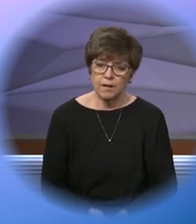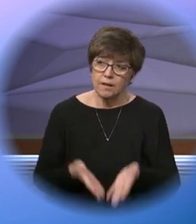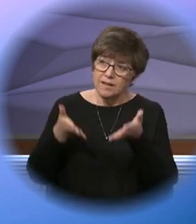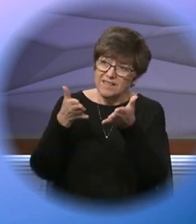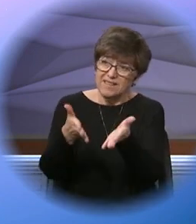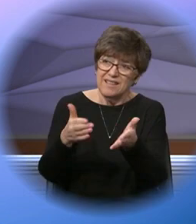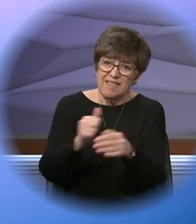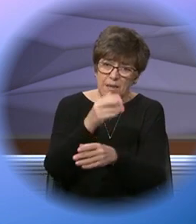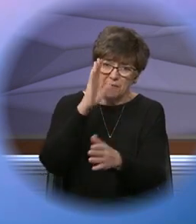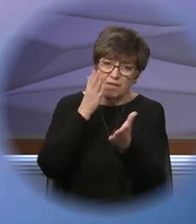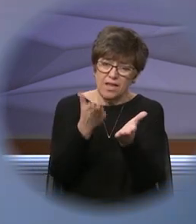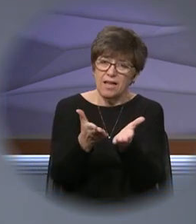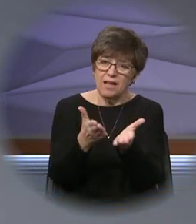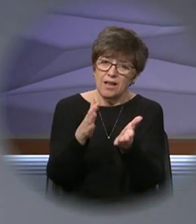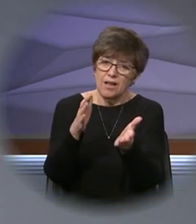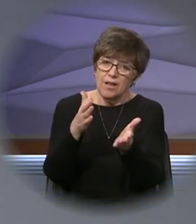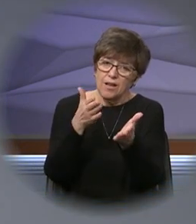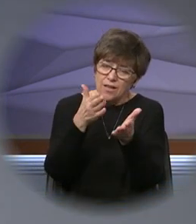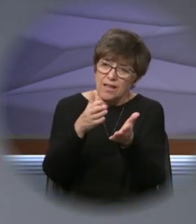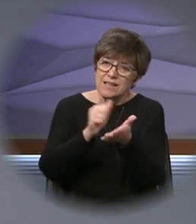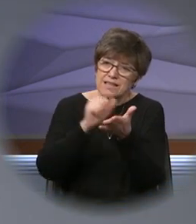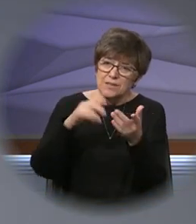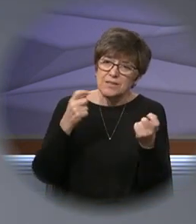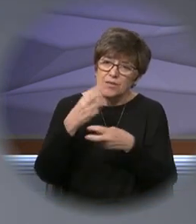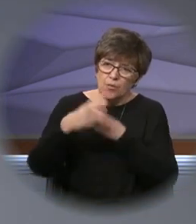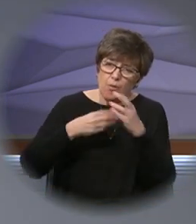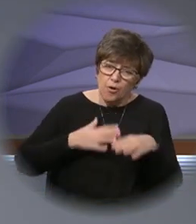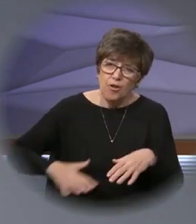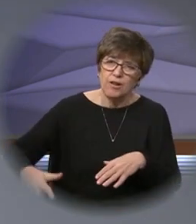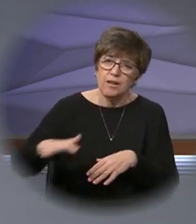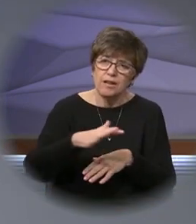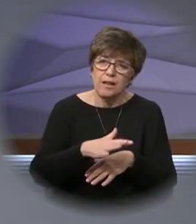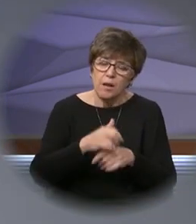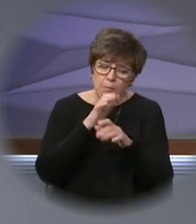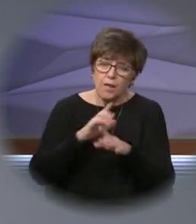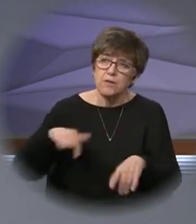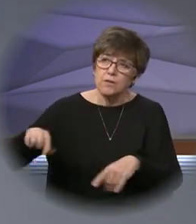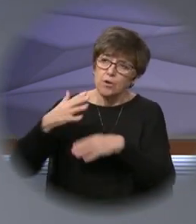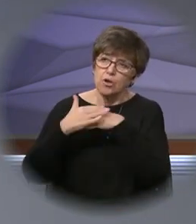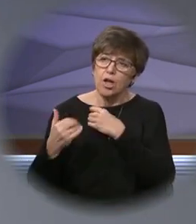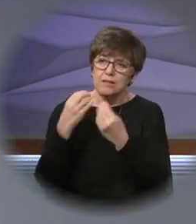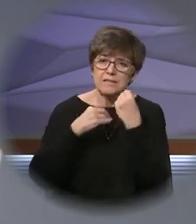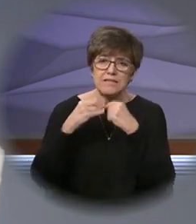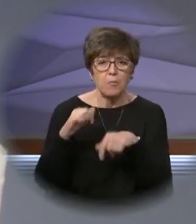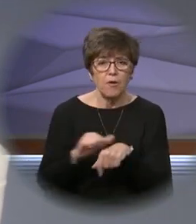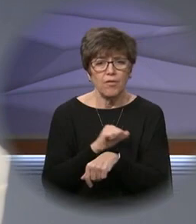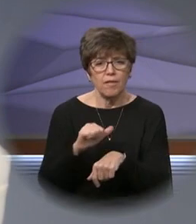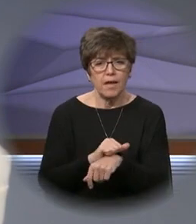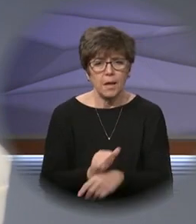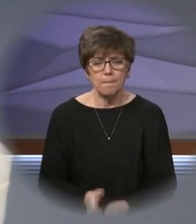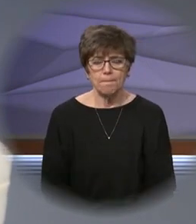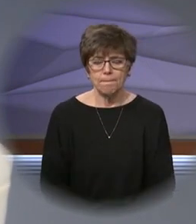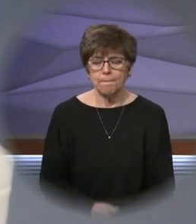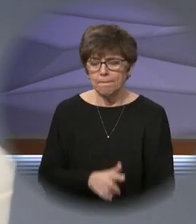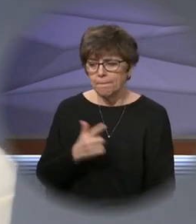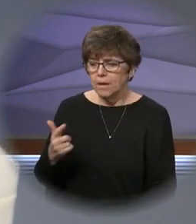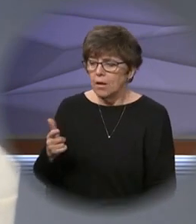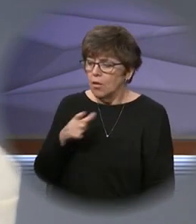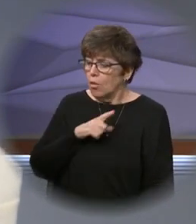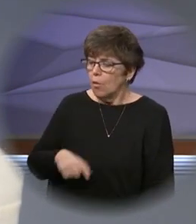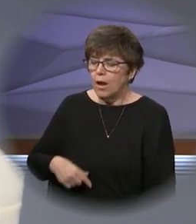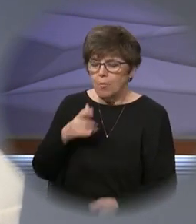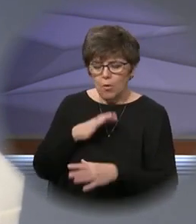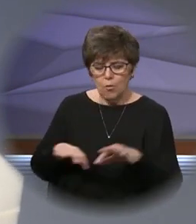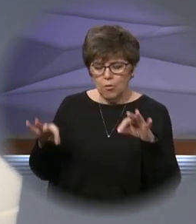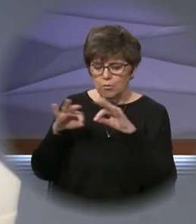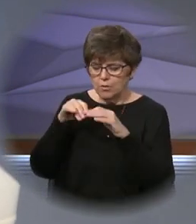Behold the Lamb of God. Behold him who takes away the sins of the world. Blessed are those called to the supper of the Lamb. Lord, I